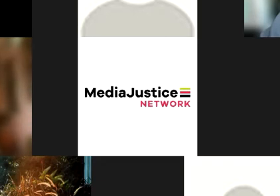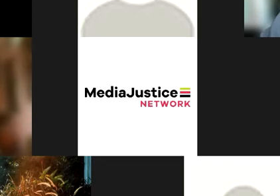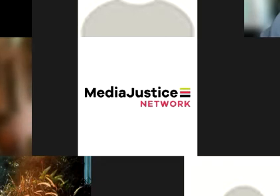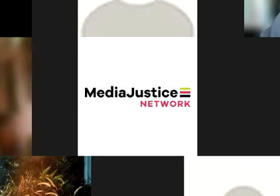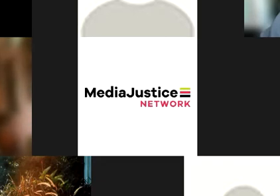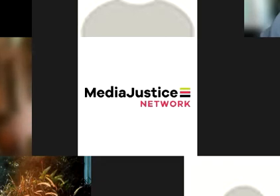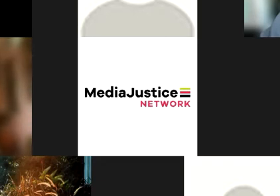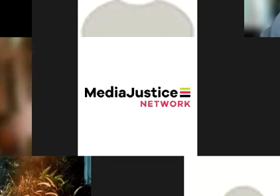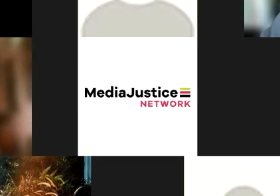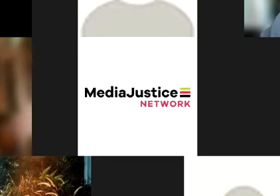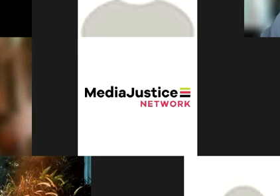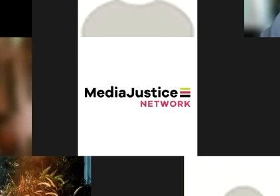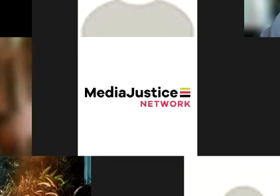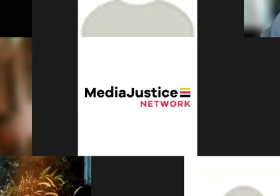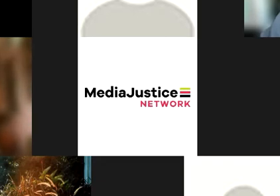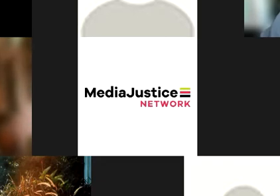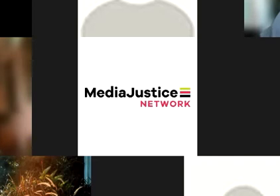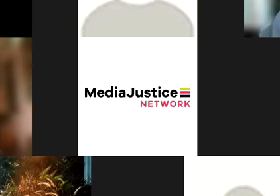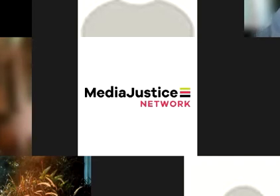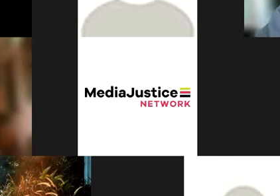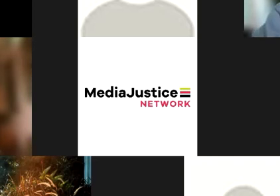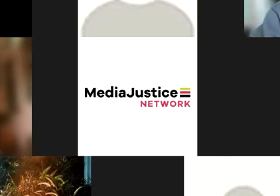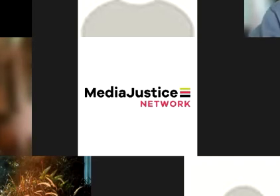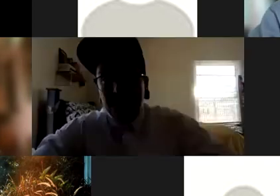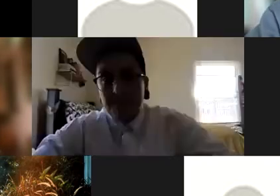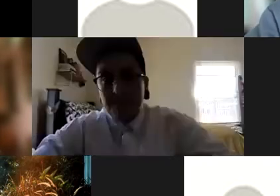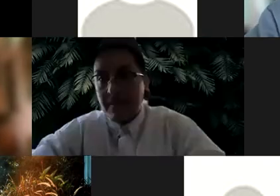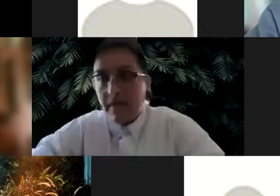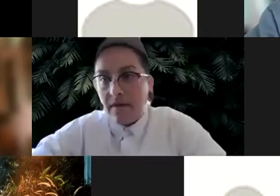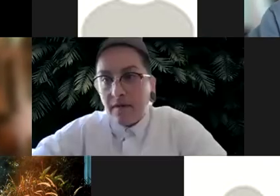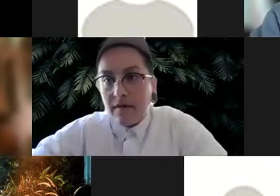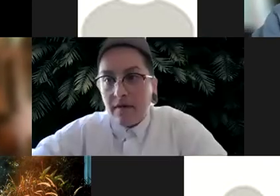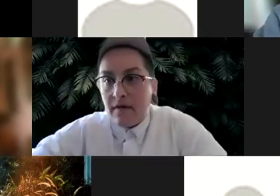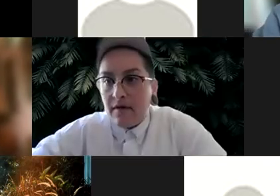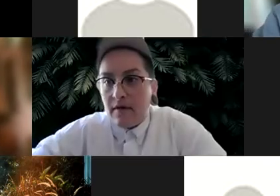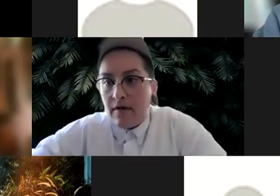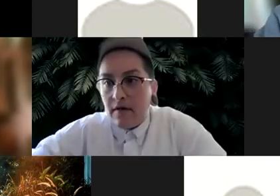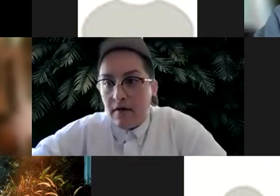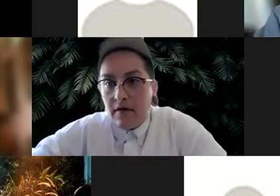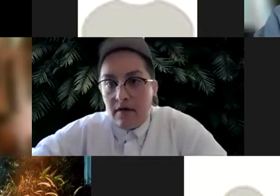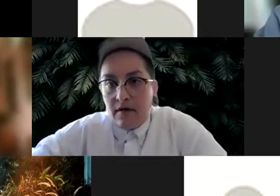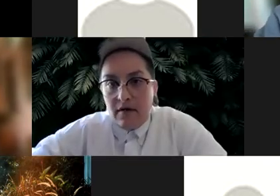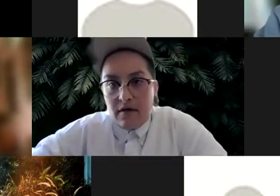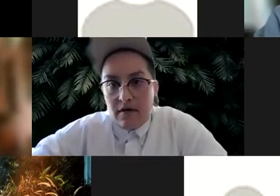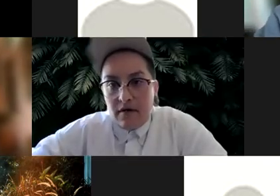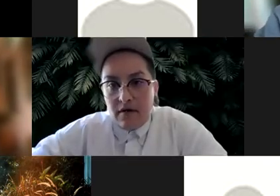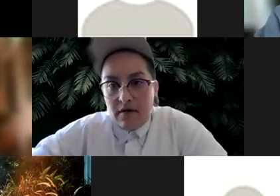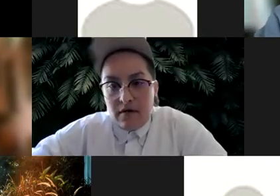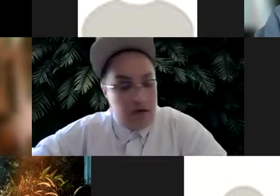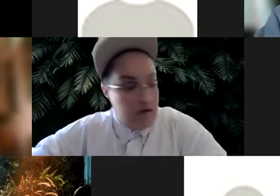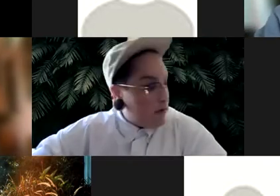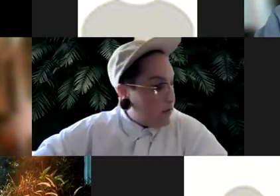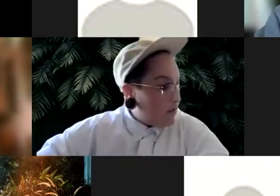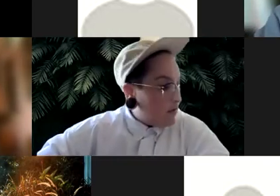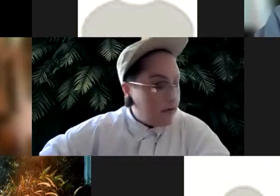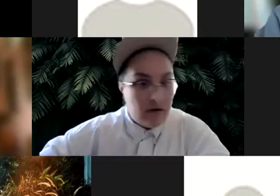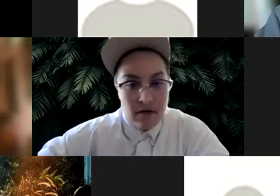38 minutes and we're supposed to be, by the end of the map, we're supposed to be at 57 minutes. So we're